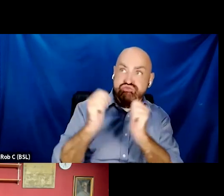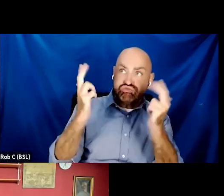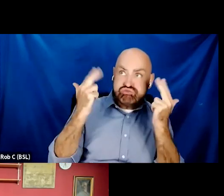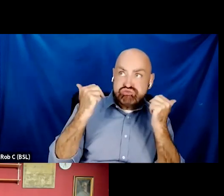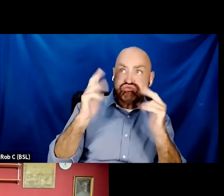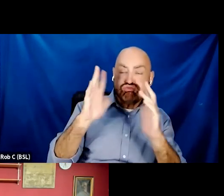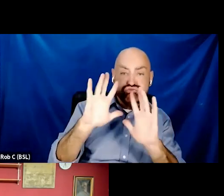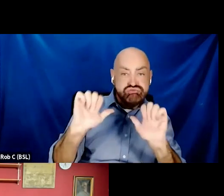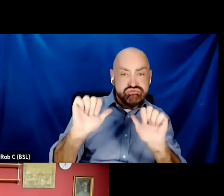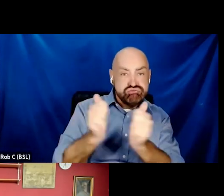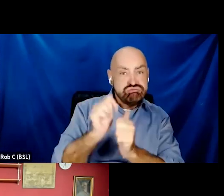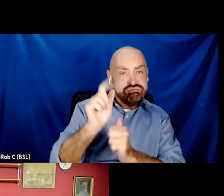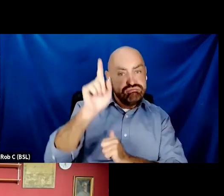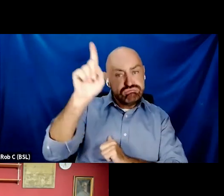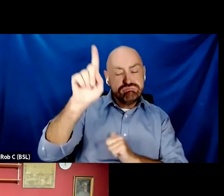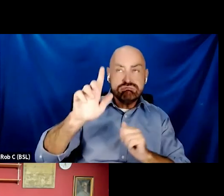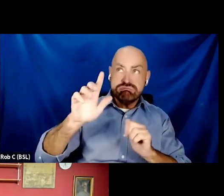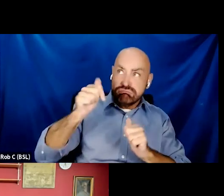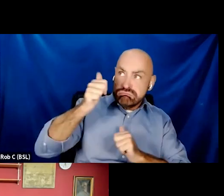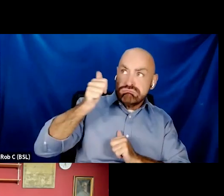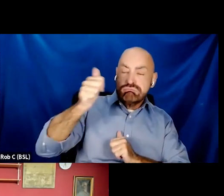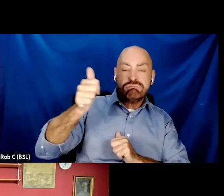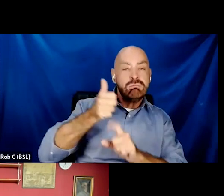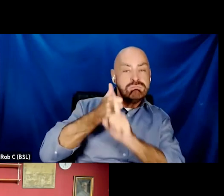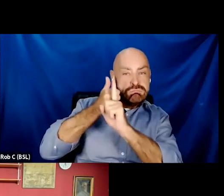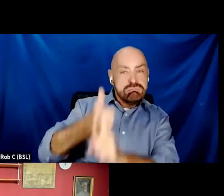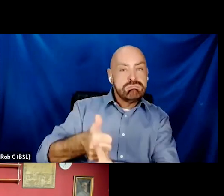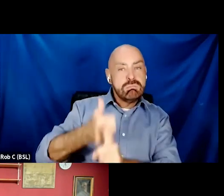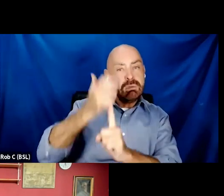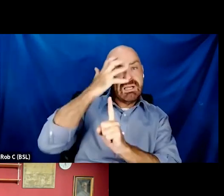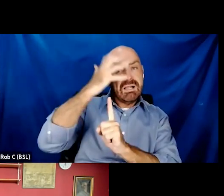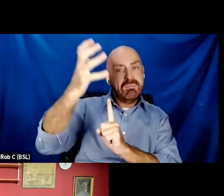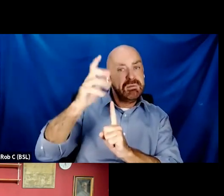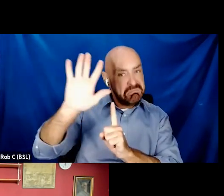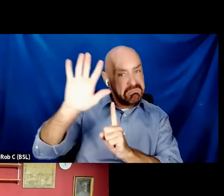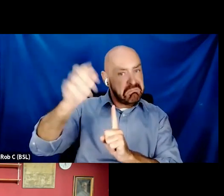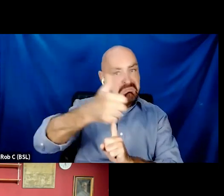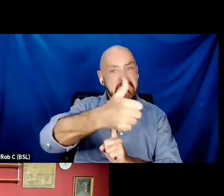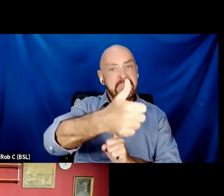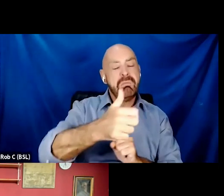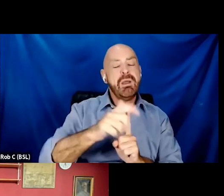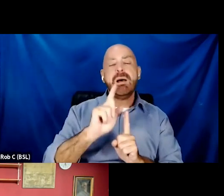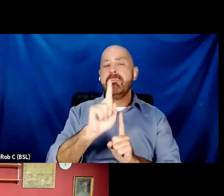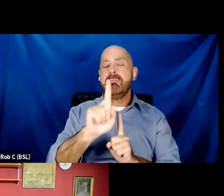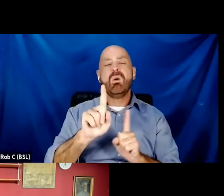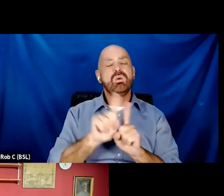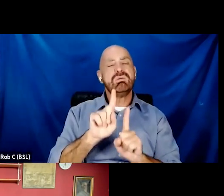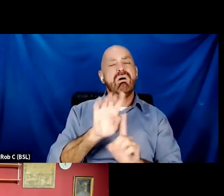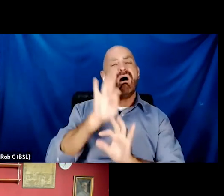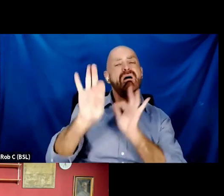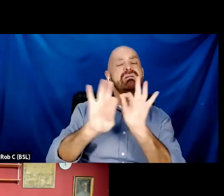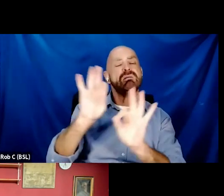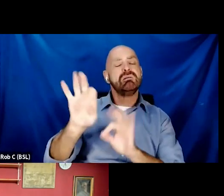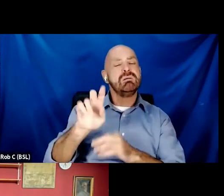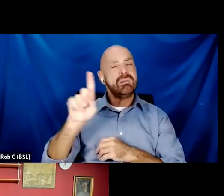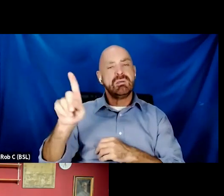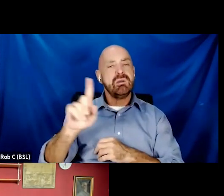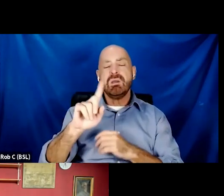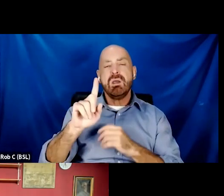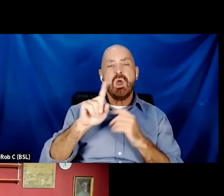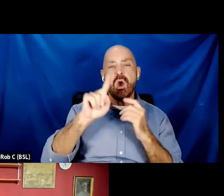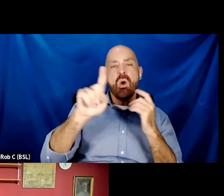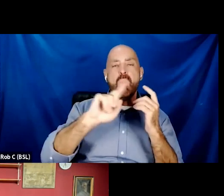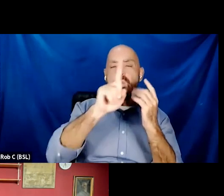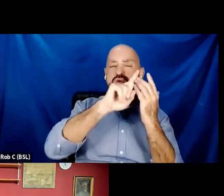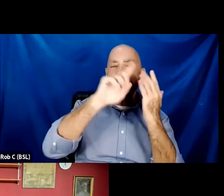and became in favour of government policy at various times. But they also ask questions, you know, what tier do you think you're in? So we can